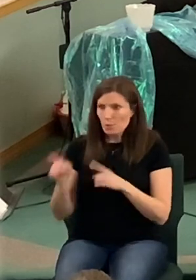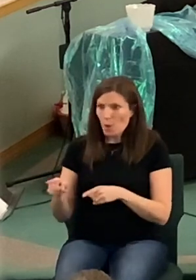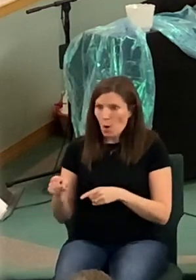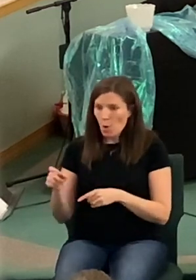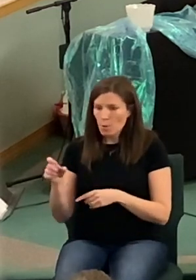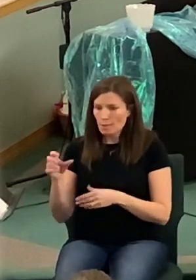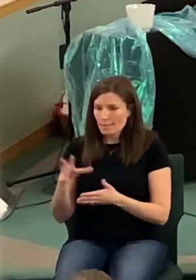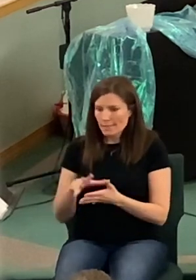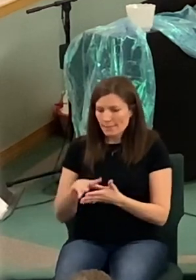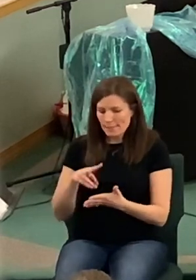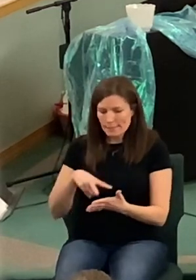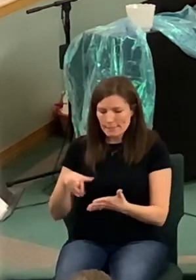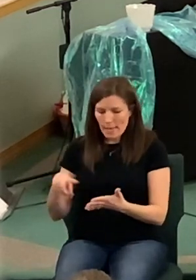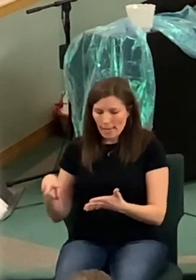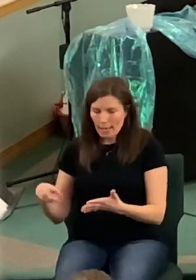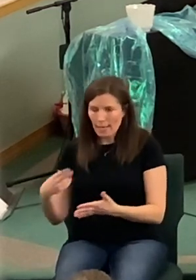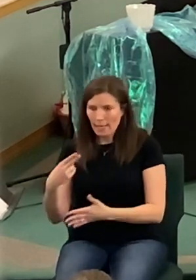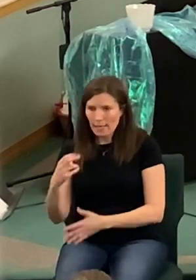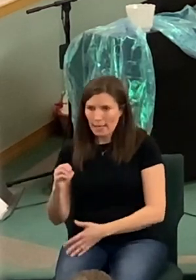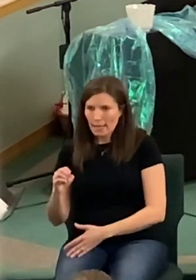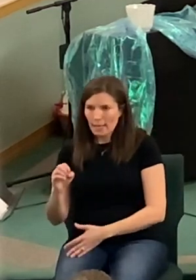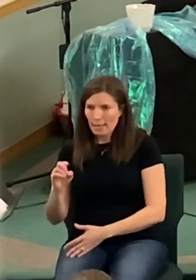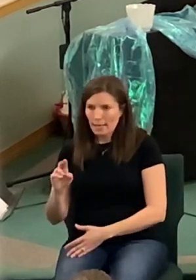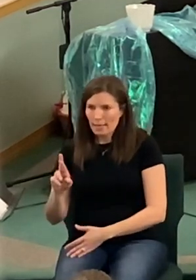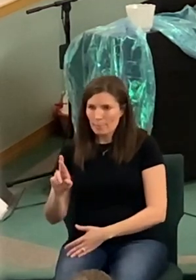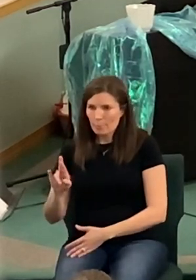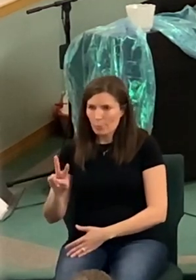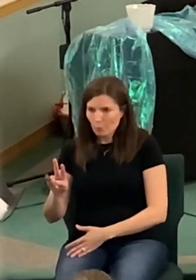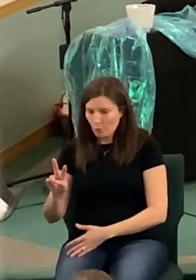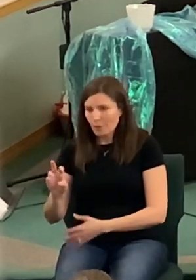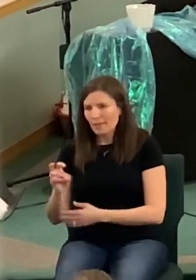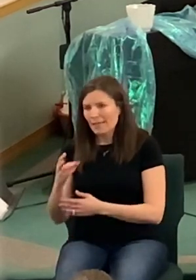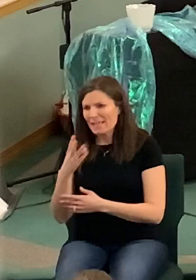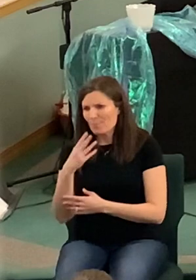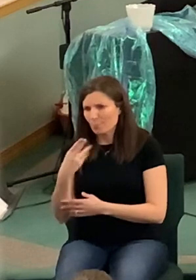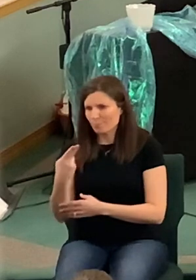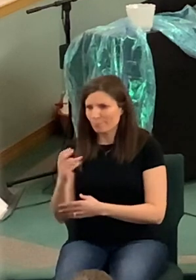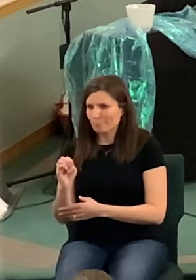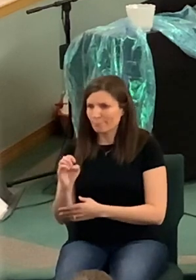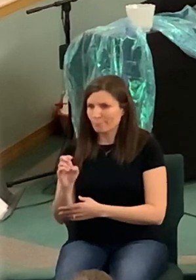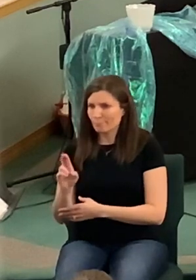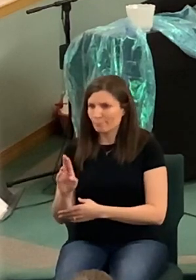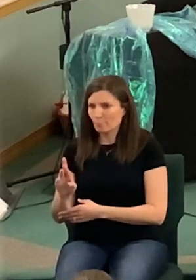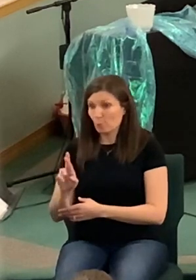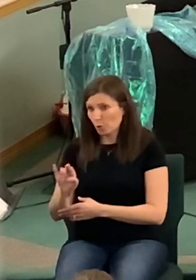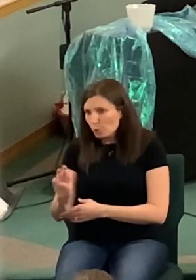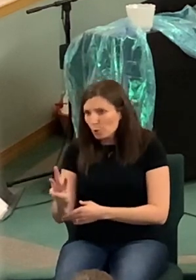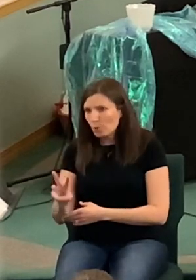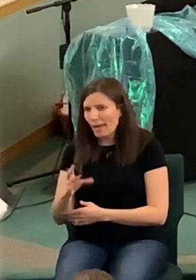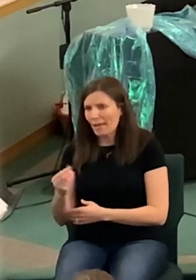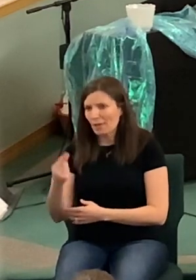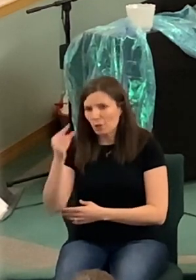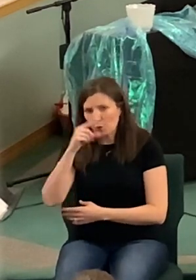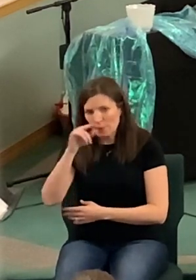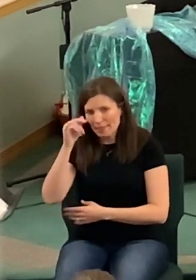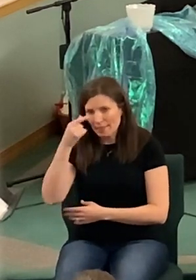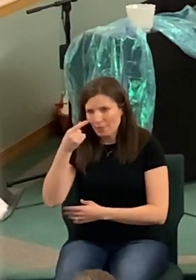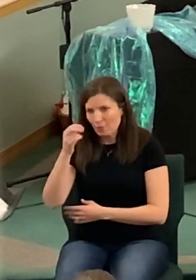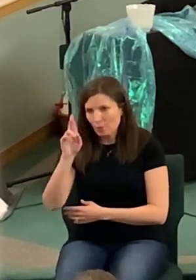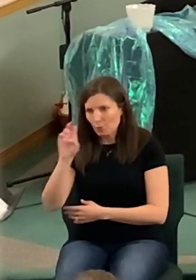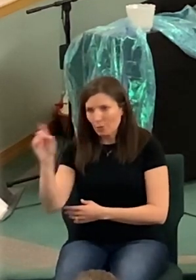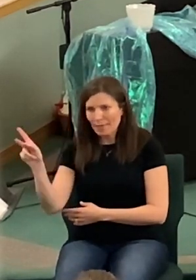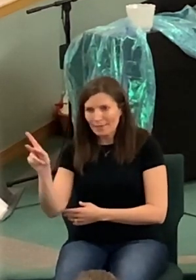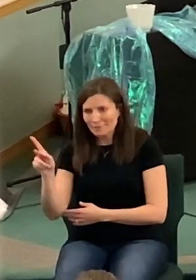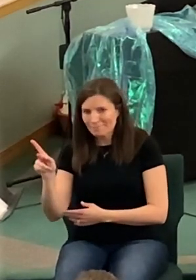lots of time and lots of money to learn Greek and Hebrew so you can look these words up, and then you look it up and you're like, well, obey means